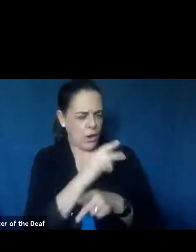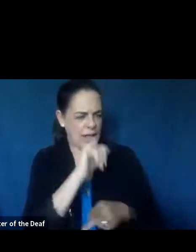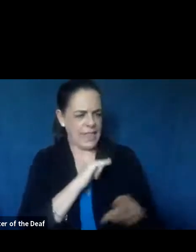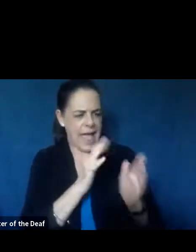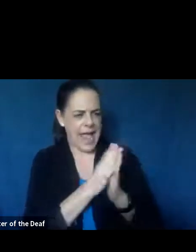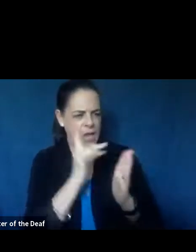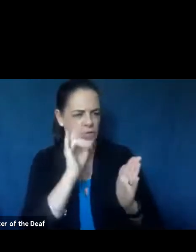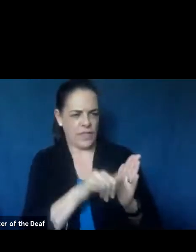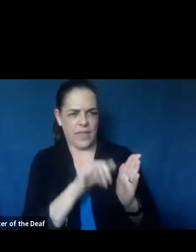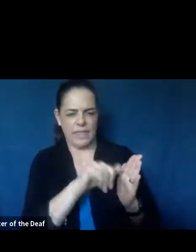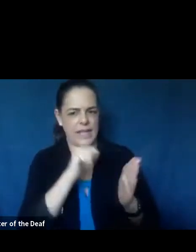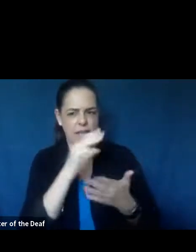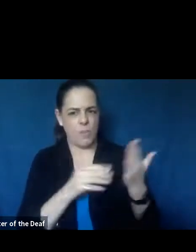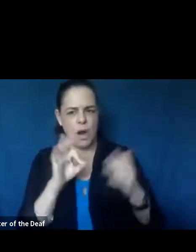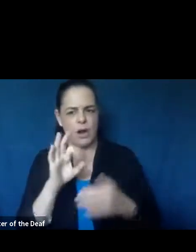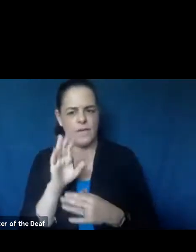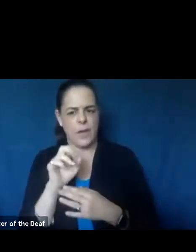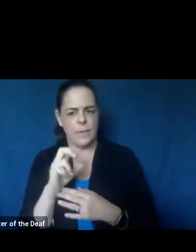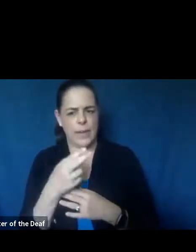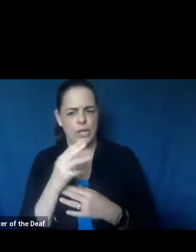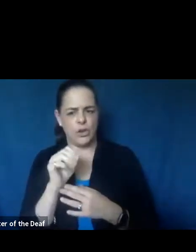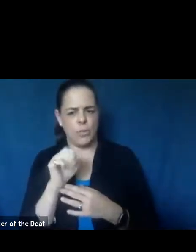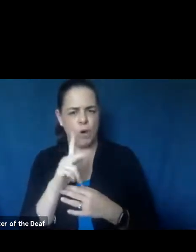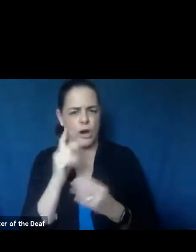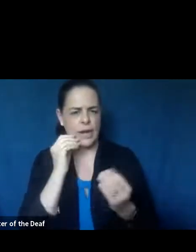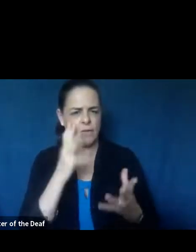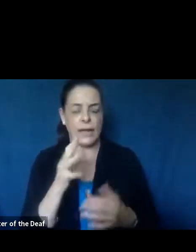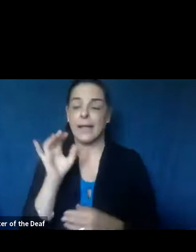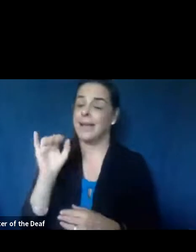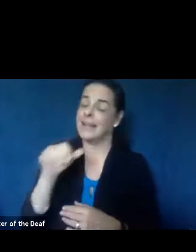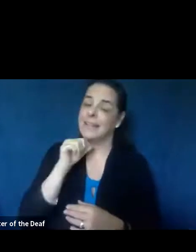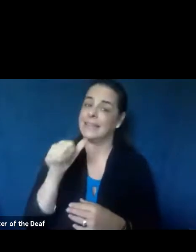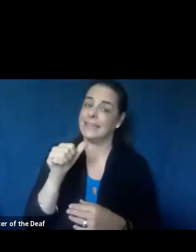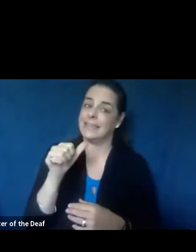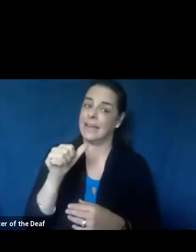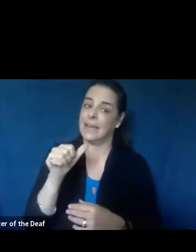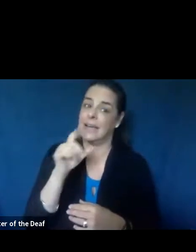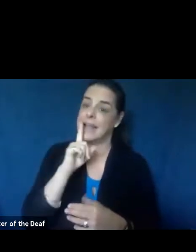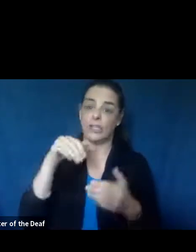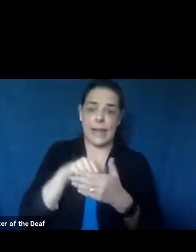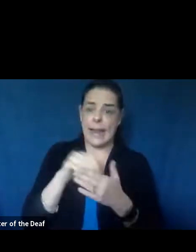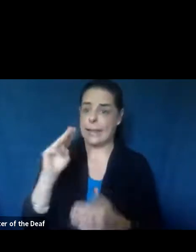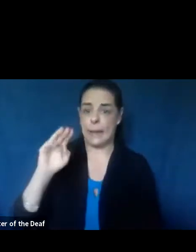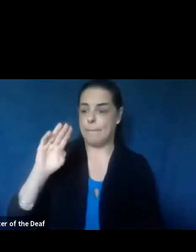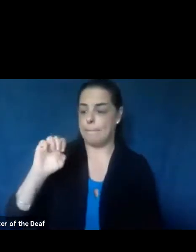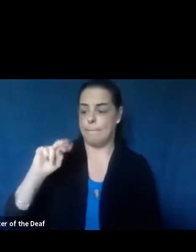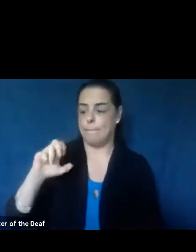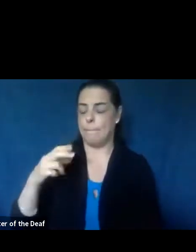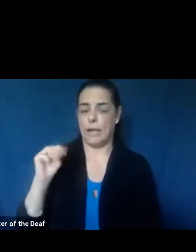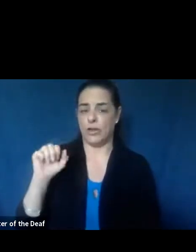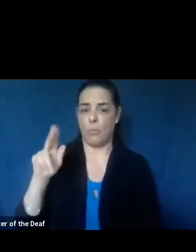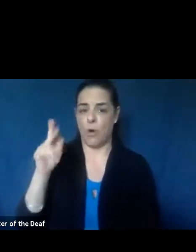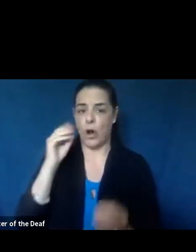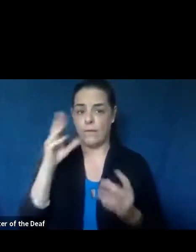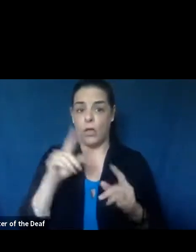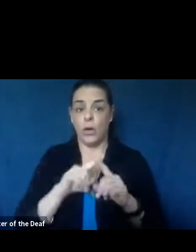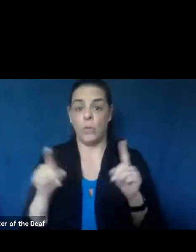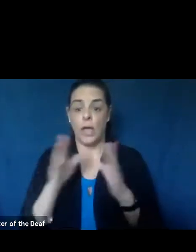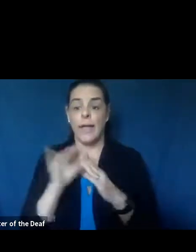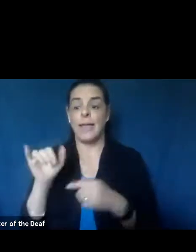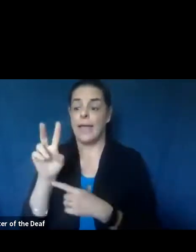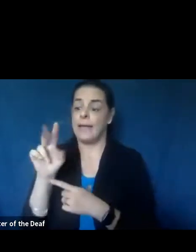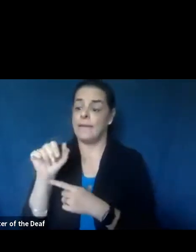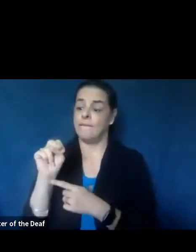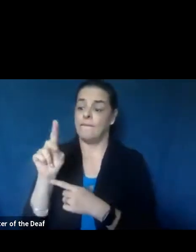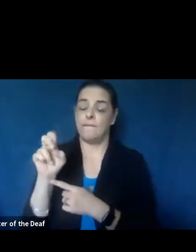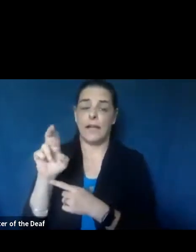for, and it is not part of the benchmark information. It's not actually, I don't believe, in the benchmark information, but I'm asking for it. The Vanderbilt model says